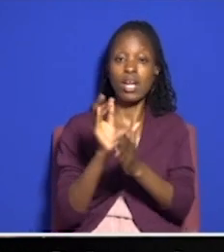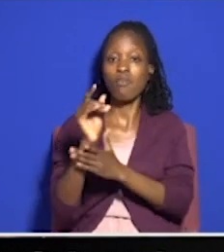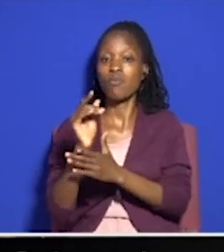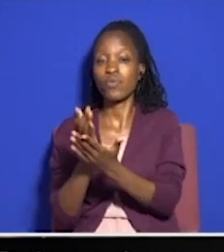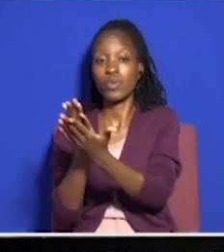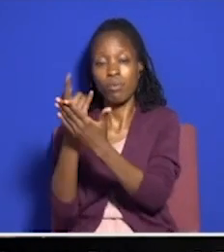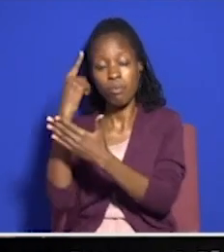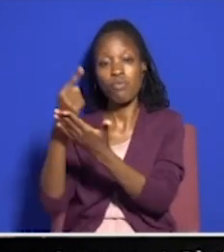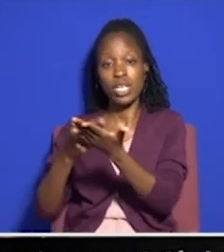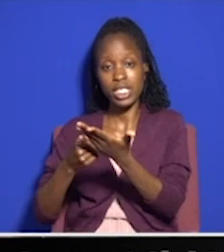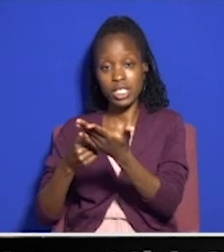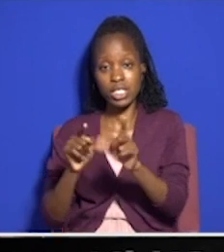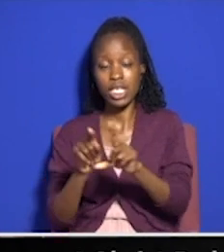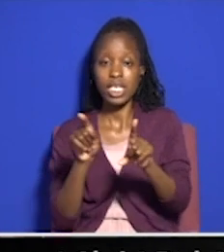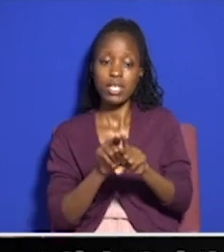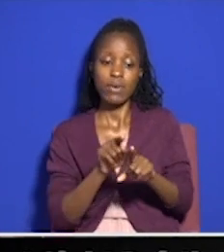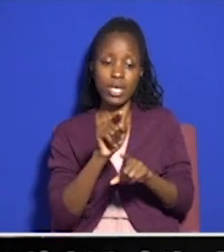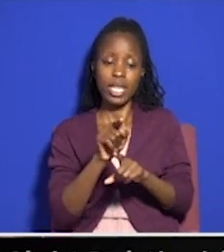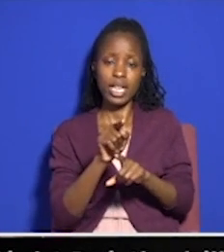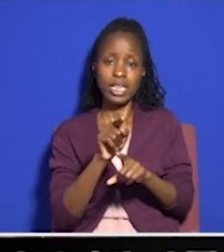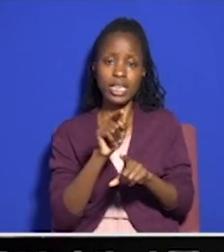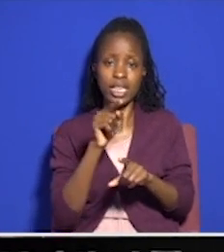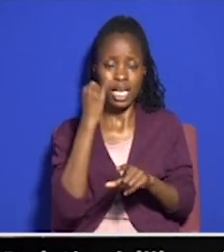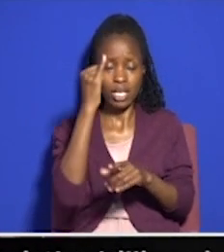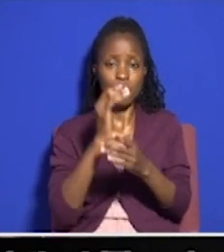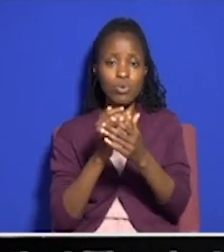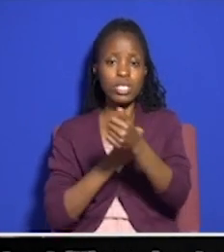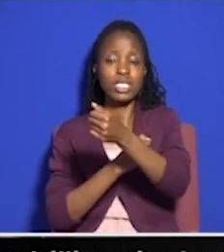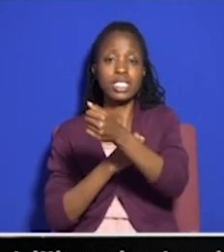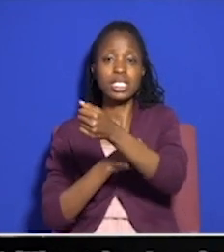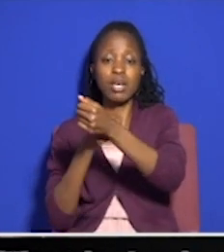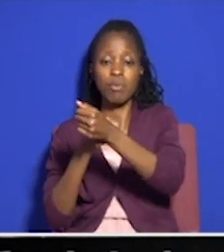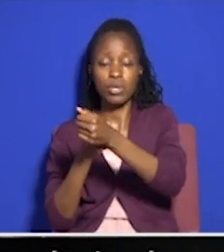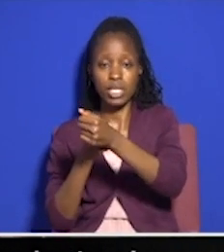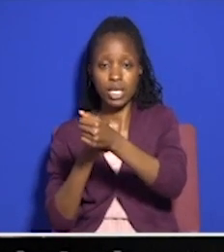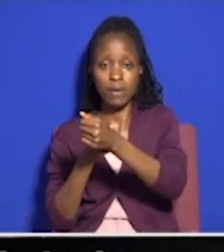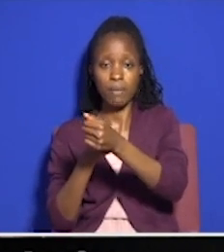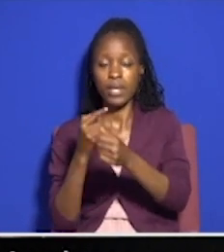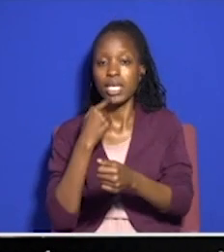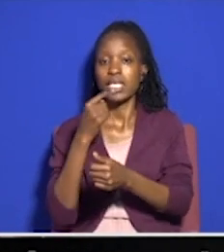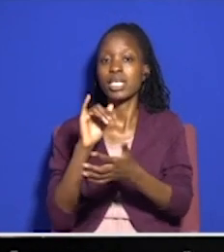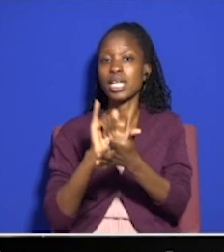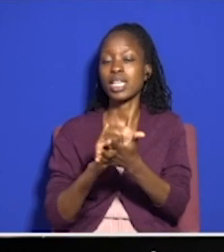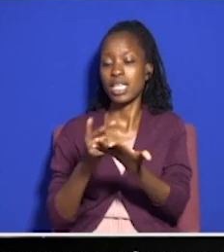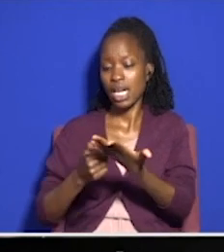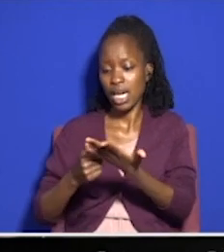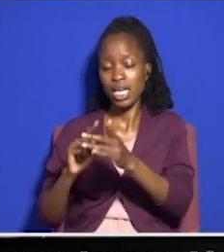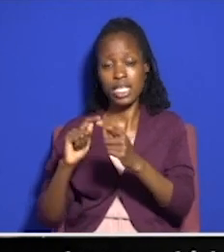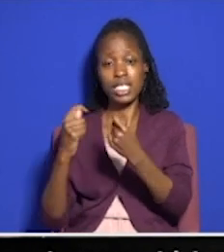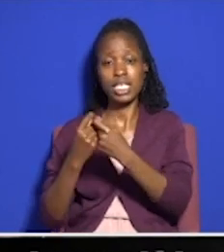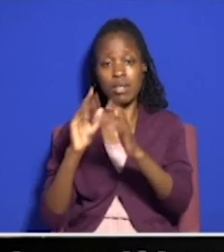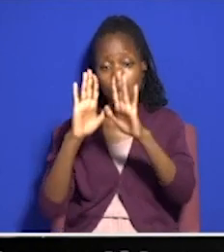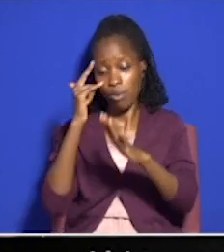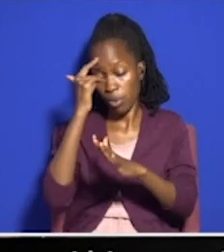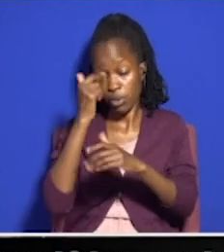for dialogue. The motion was seconded by Minority Leader Stuart Mwadzayo, who said the dialogue team is critical as it will